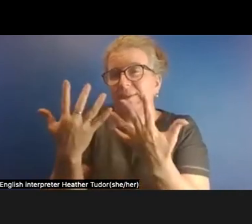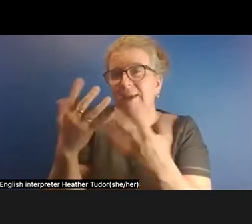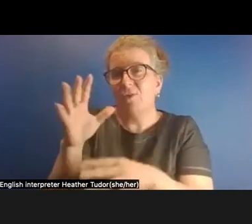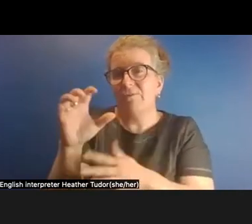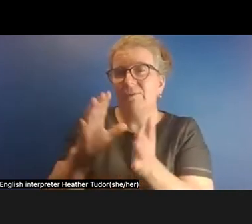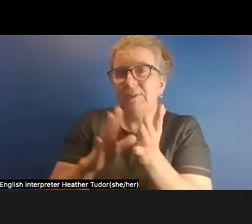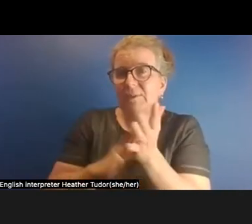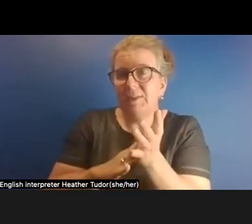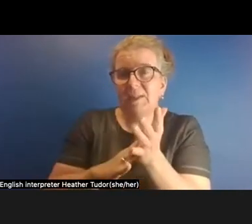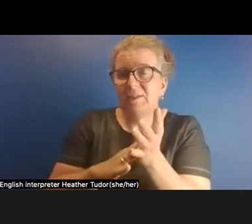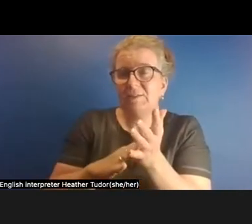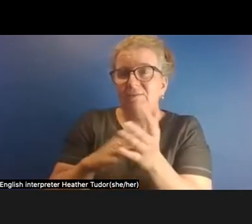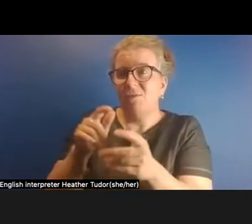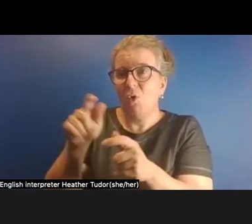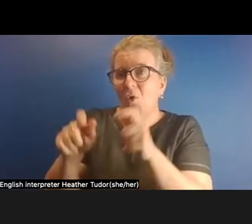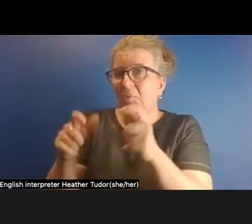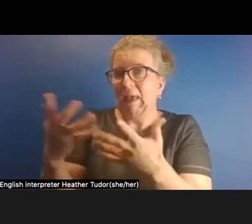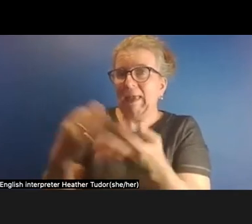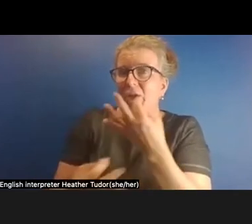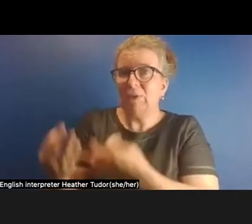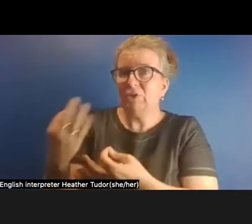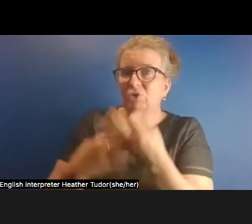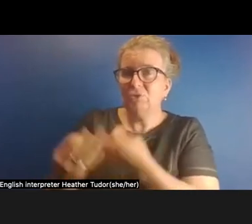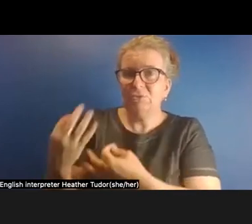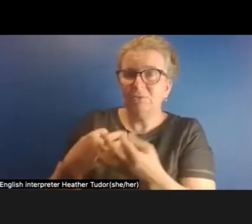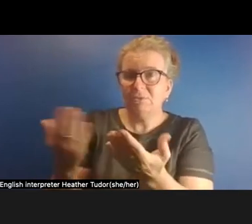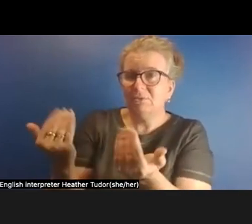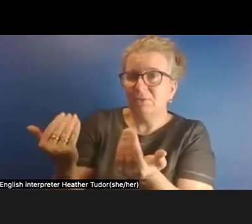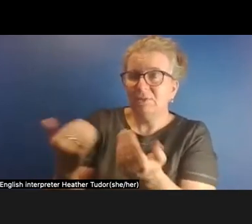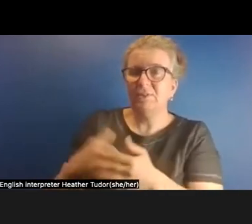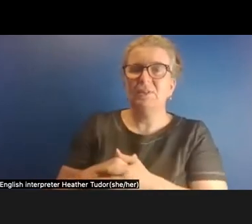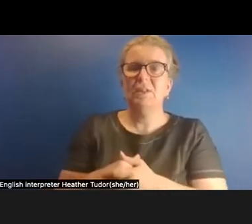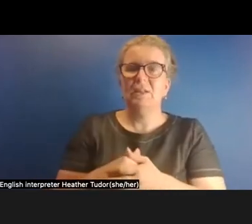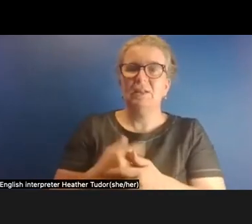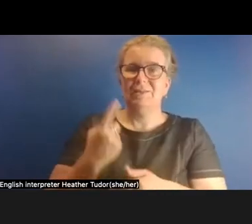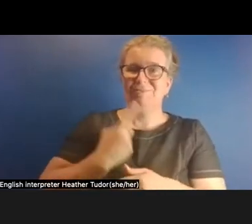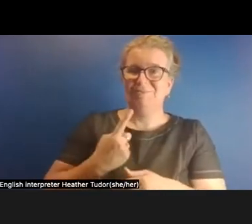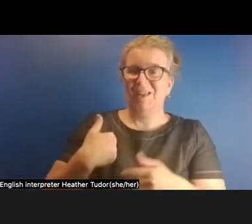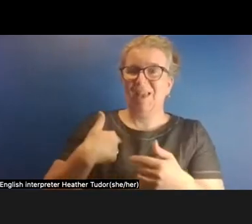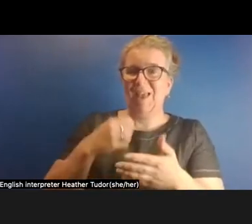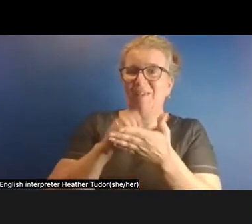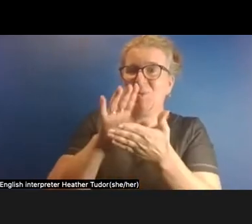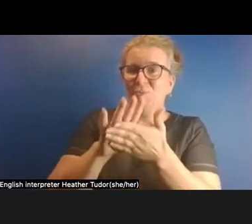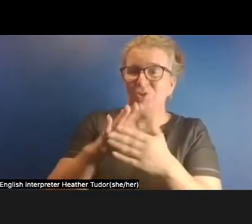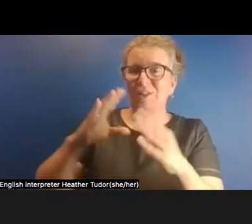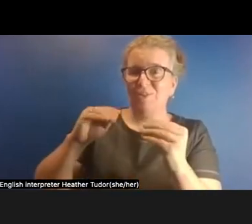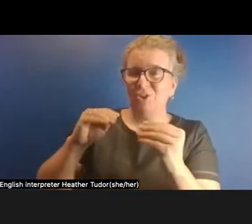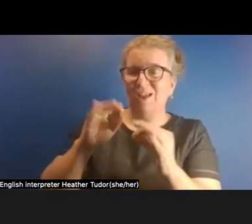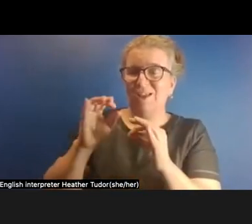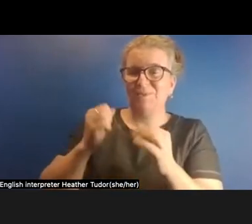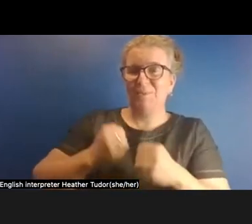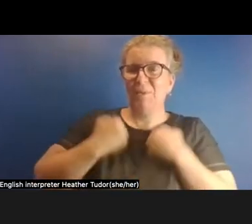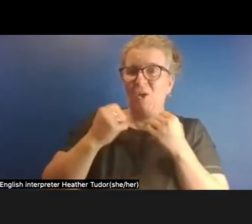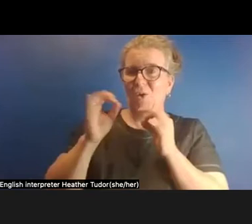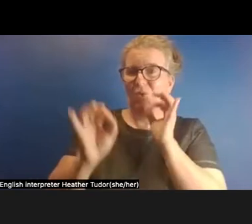our attendees. I certainly have a few that I've already written in the chat, so I don't forget. But for anybody else who's also